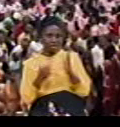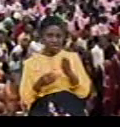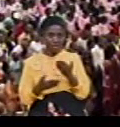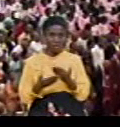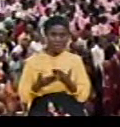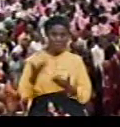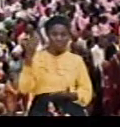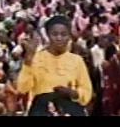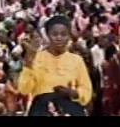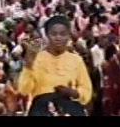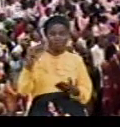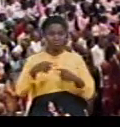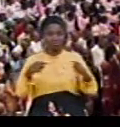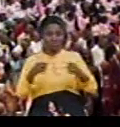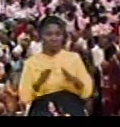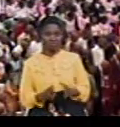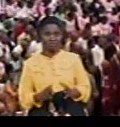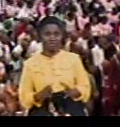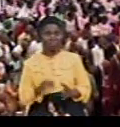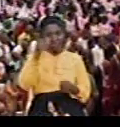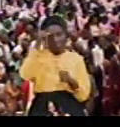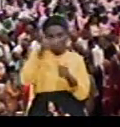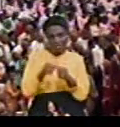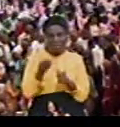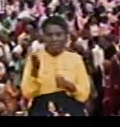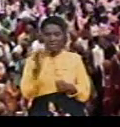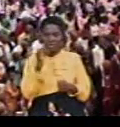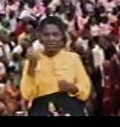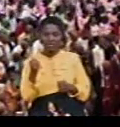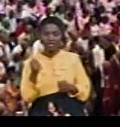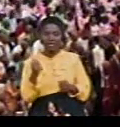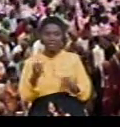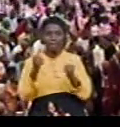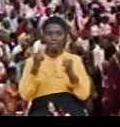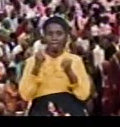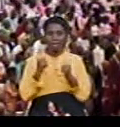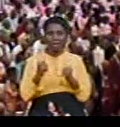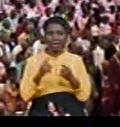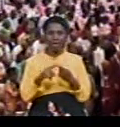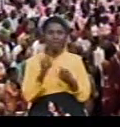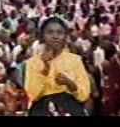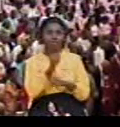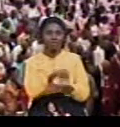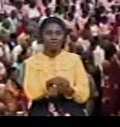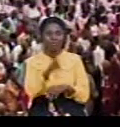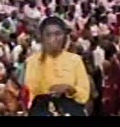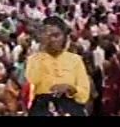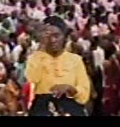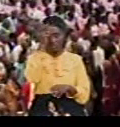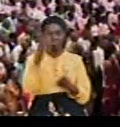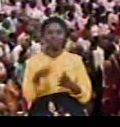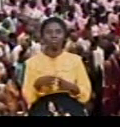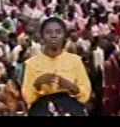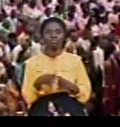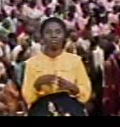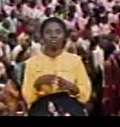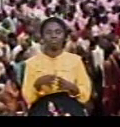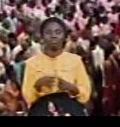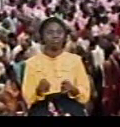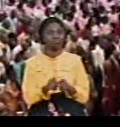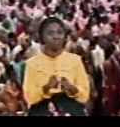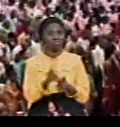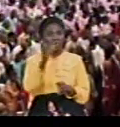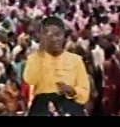an untapped power to overcome the devil. Even if Satan is standing by